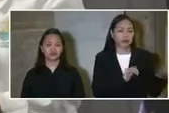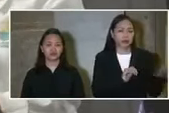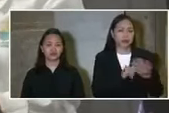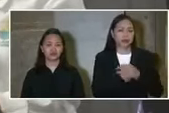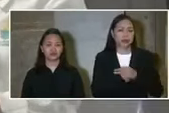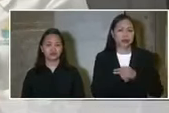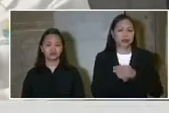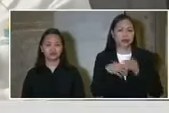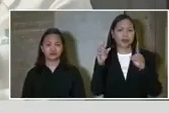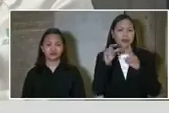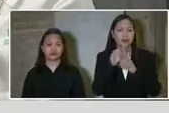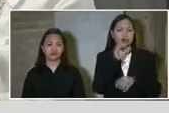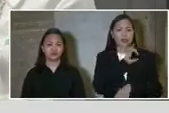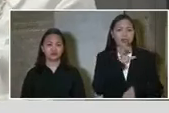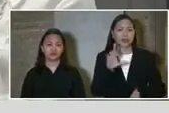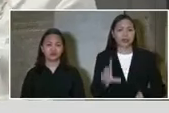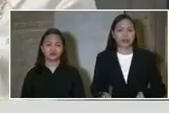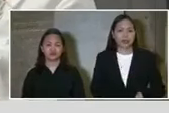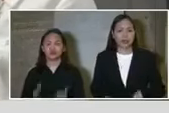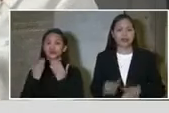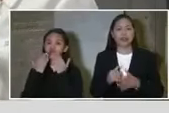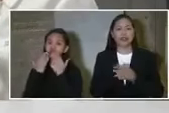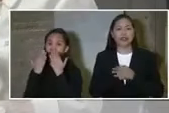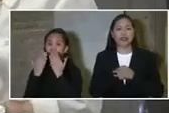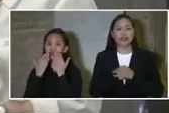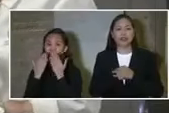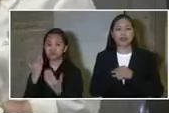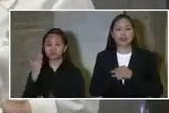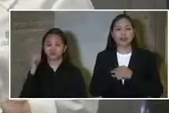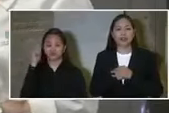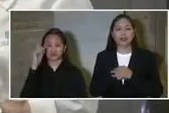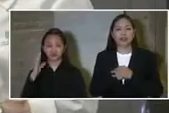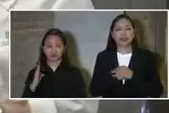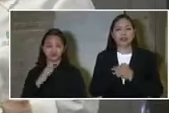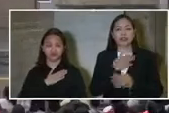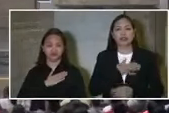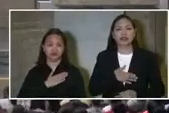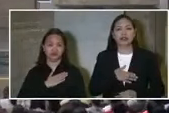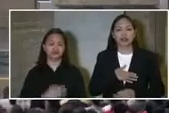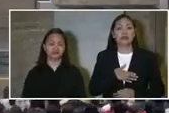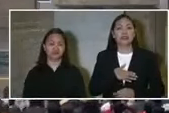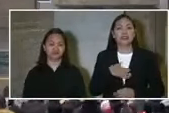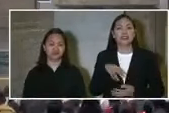The word of the Lord. Thanks be to God. Please stand.